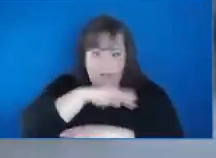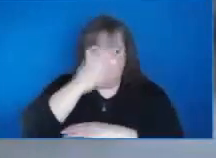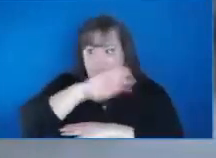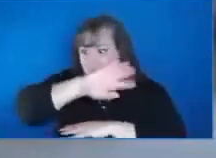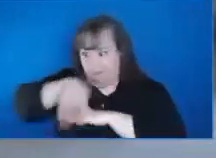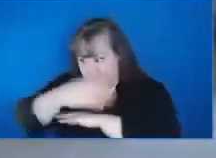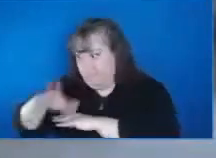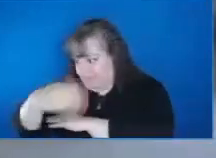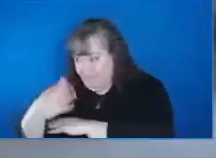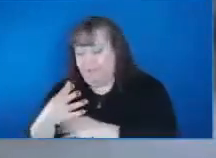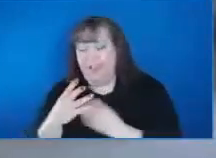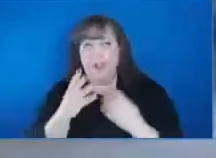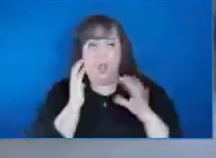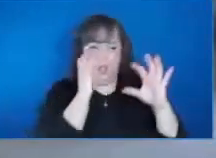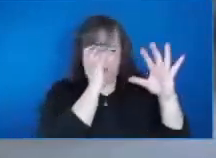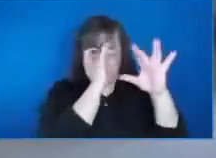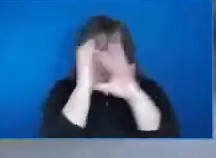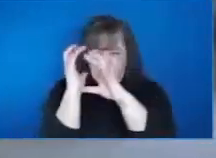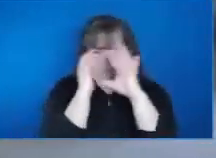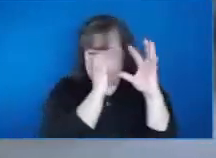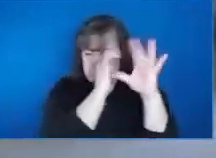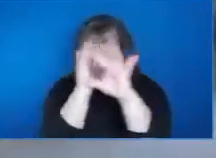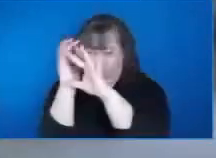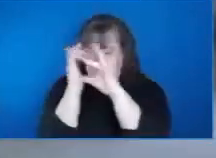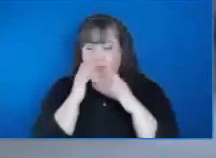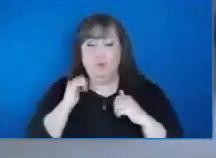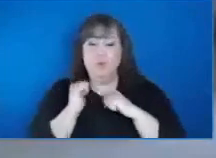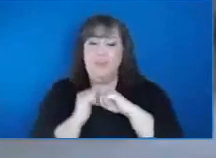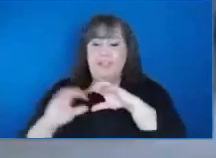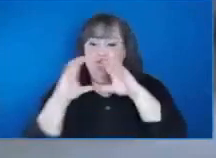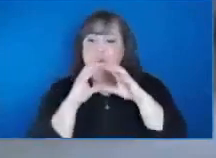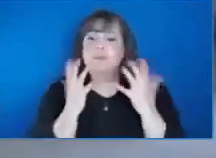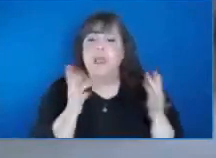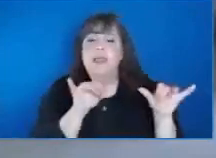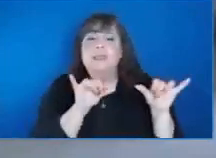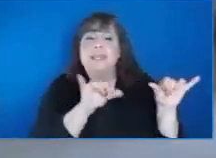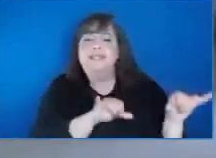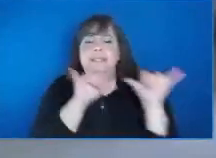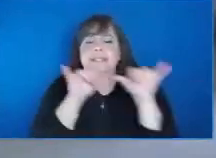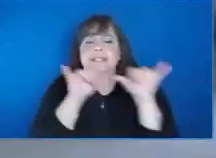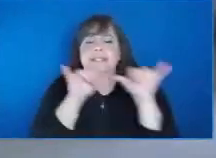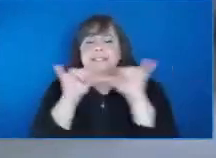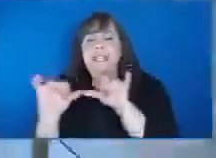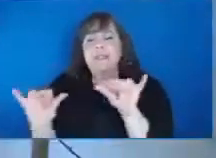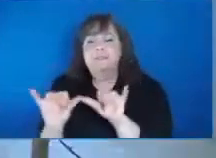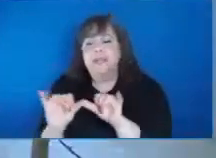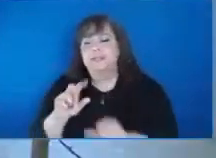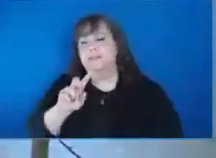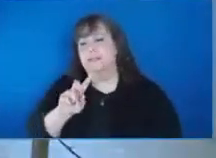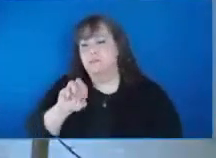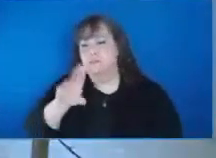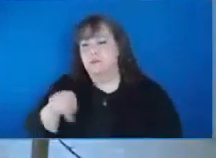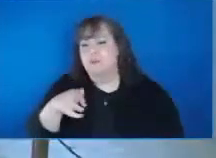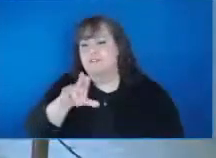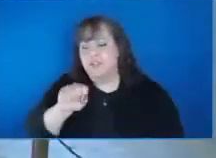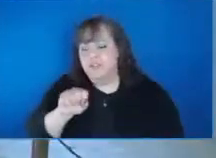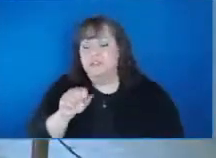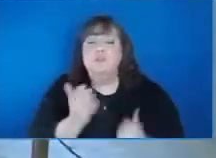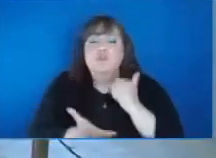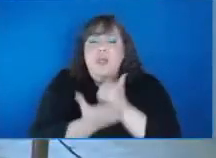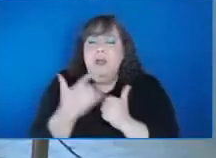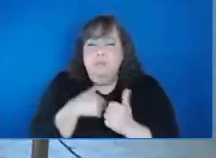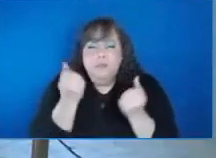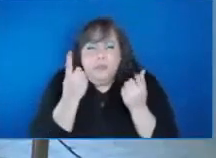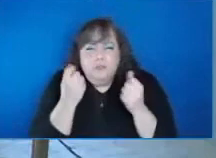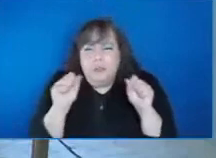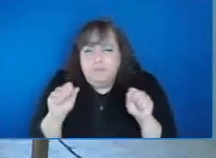for these asteroids, essentially the same size as Dimorphos, helping us better understand what the potential threats are that are out